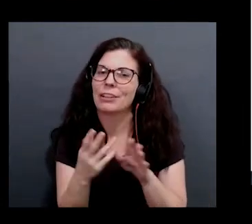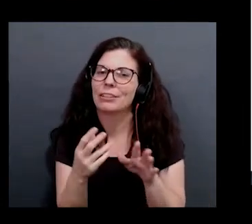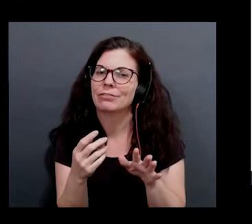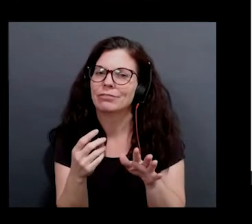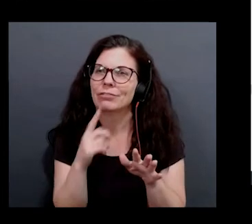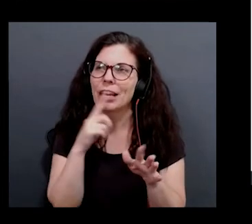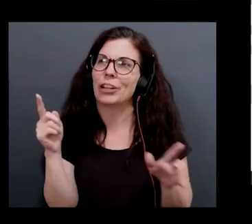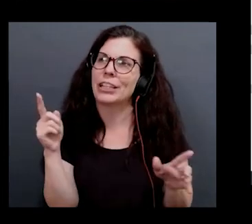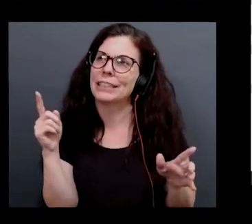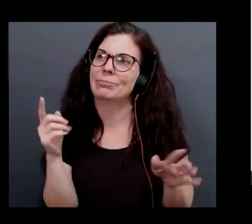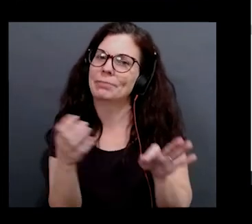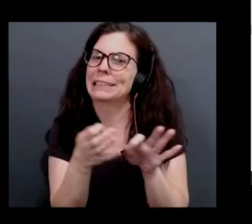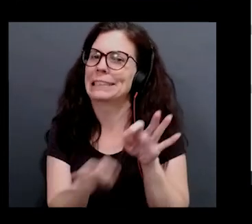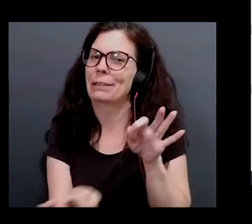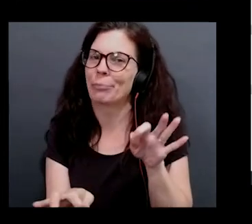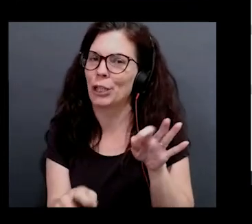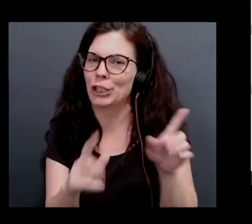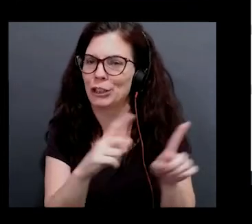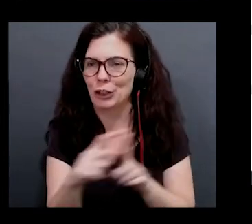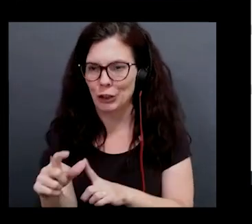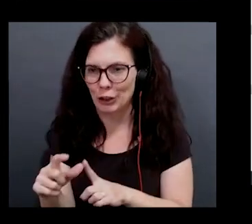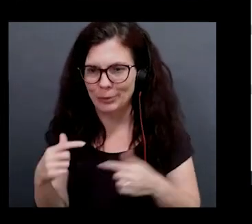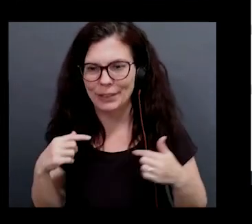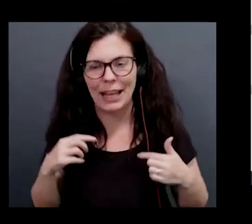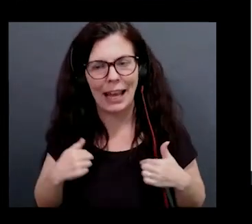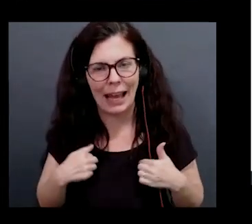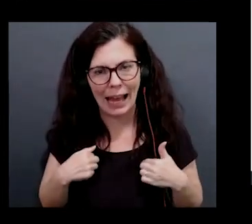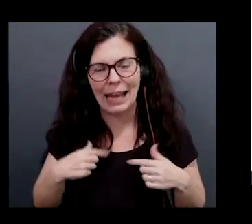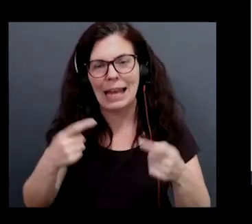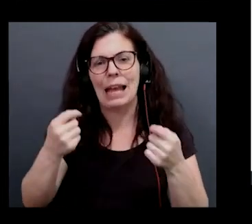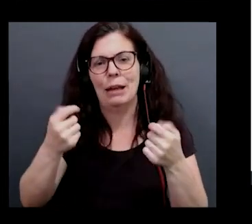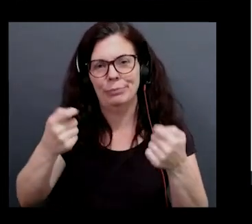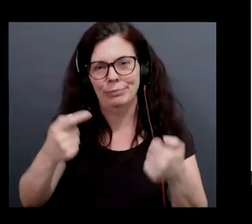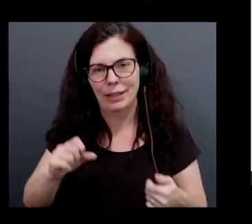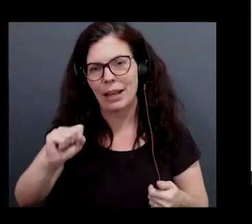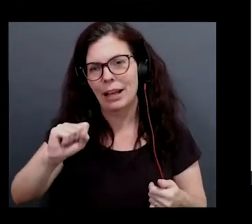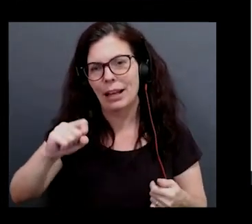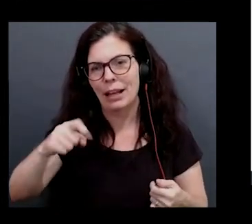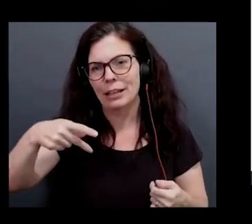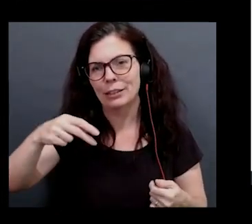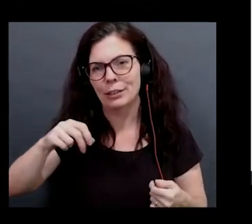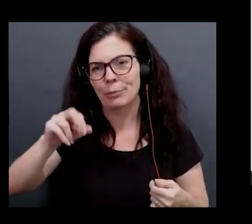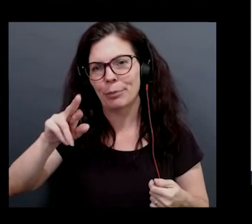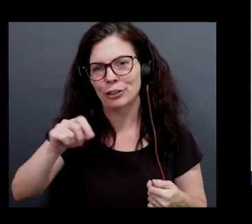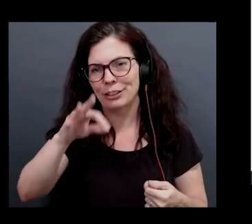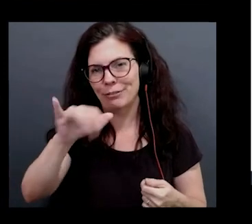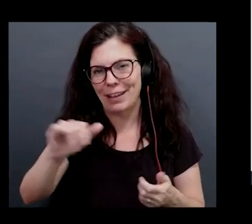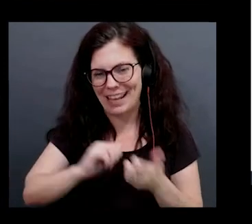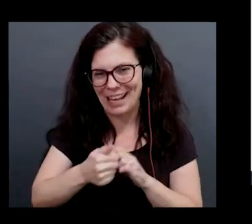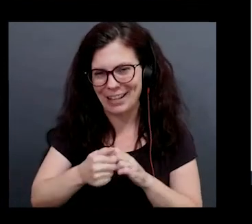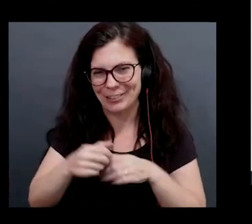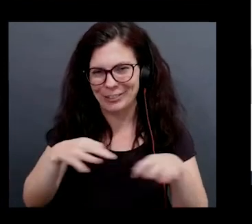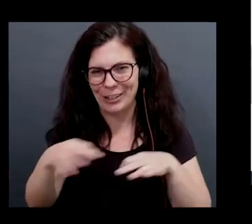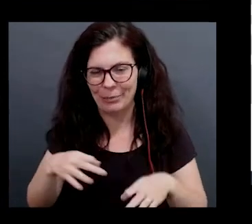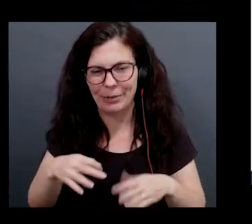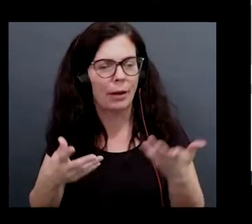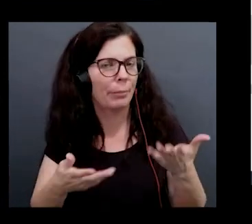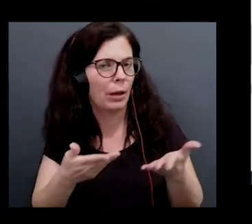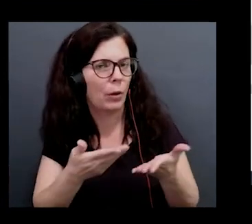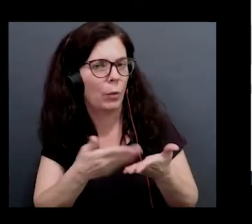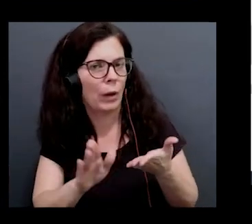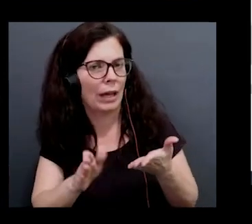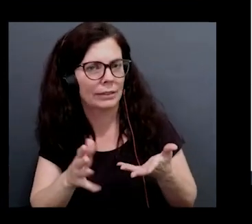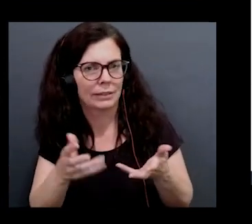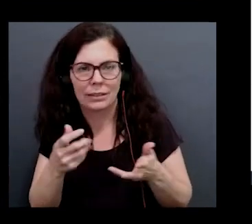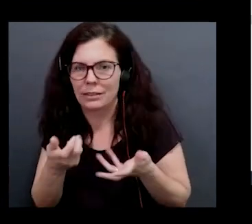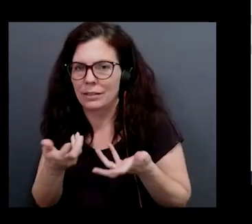terms, I'm sparsifying how I'm about to describe neural magic, but Yeah. it sounds like maybe your mantra is waste not, want not, right? Like this is very